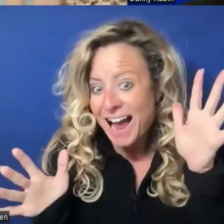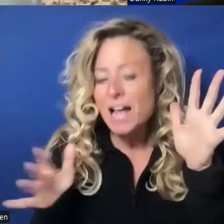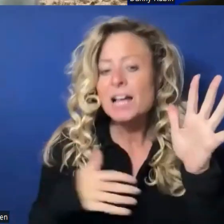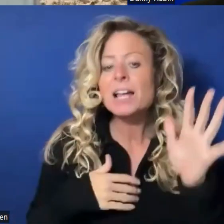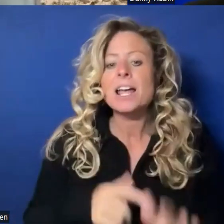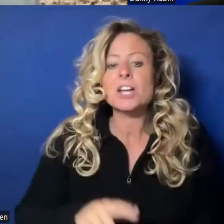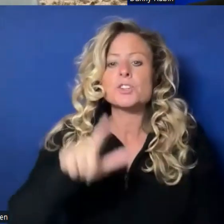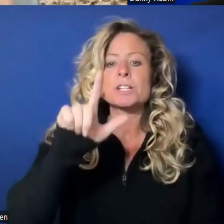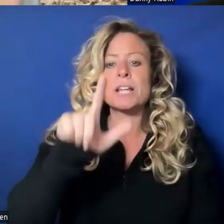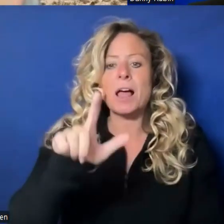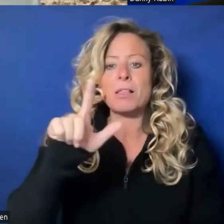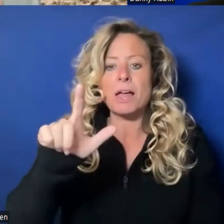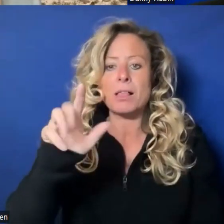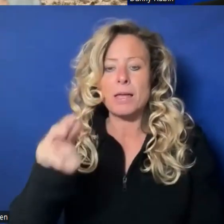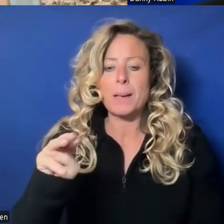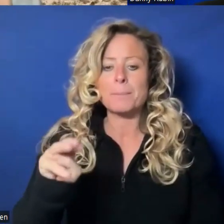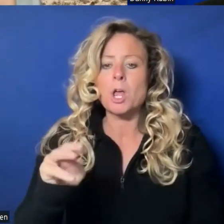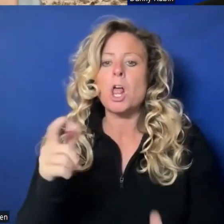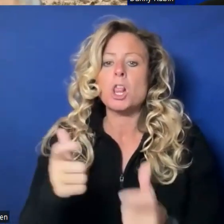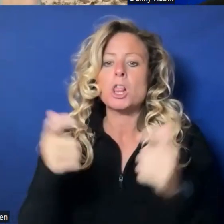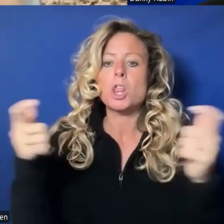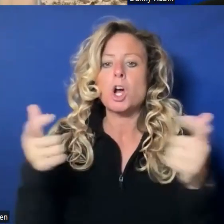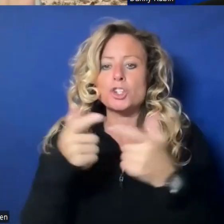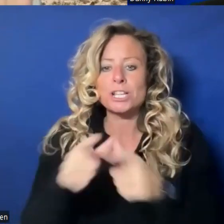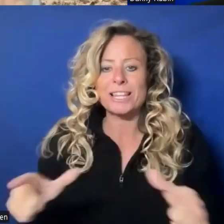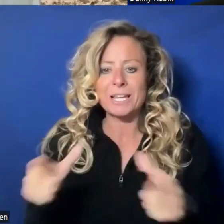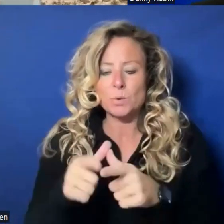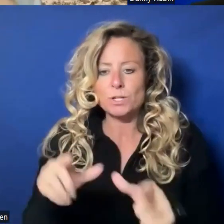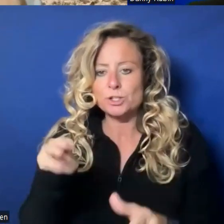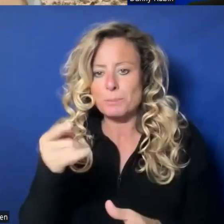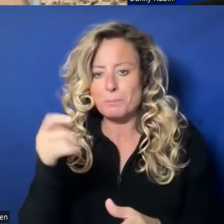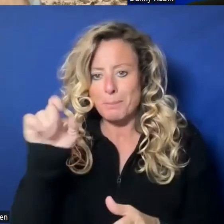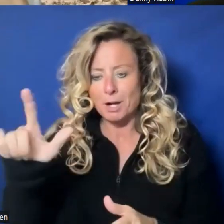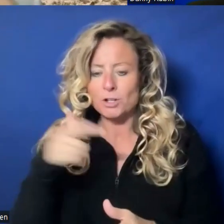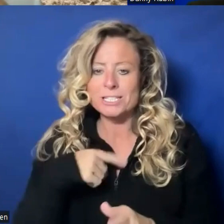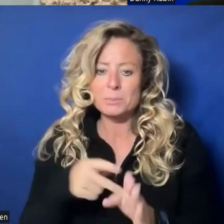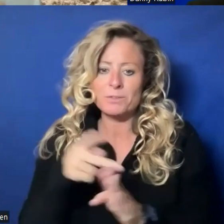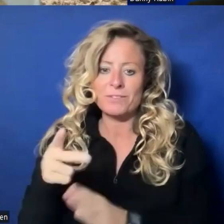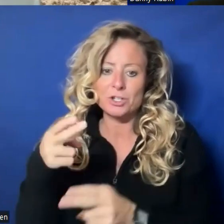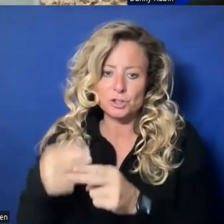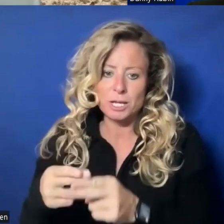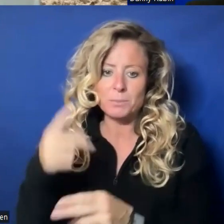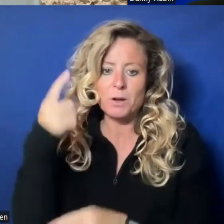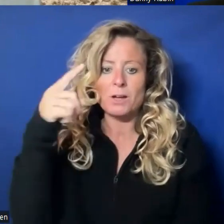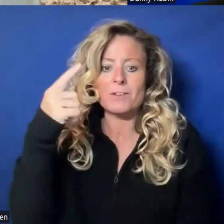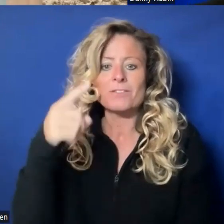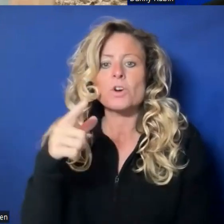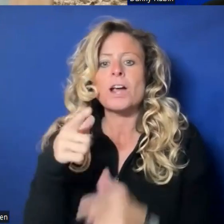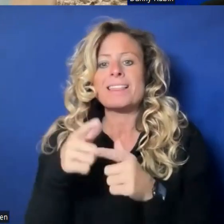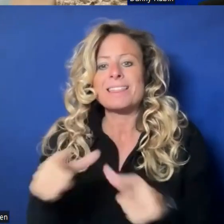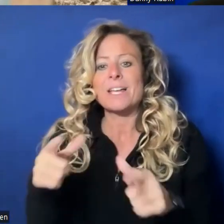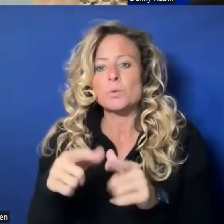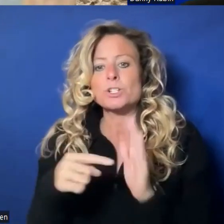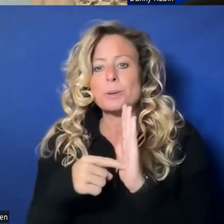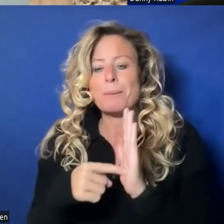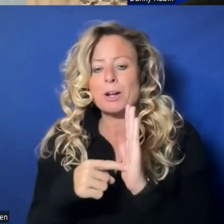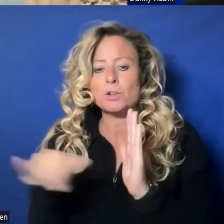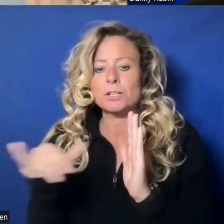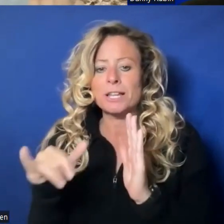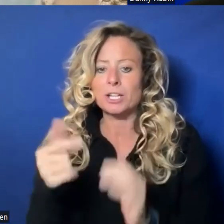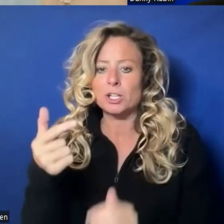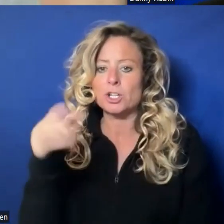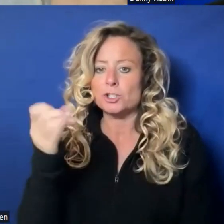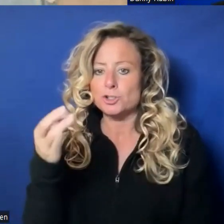large language model. This is the professional name for a language model like